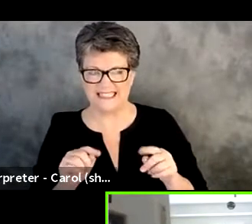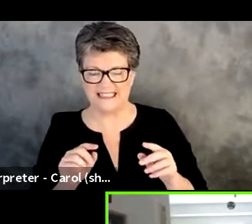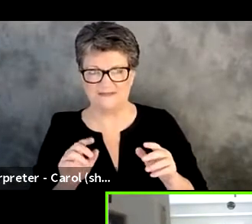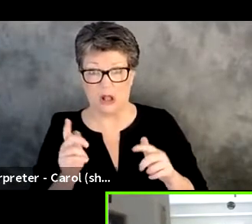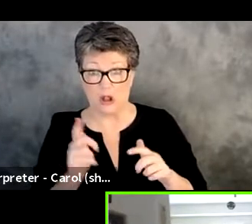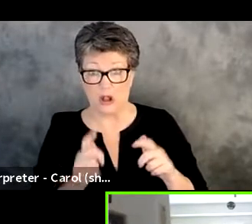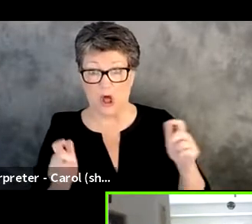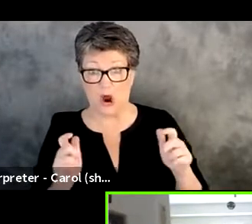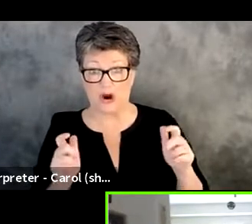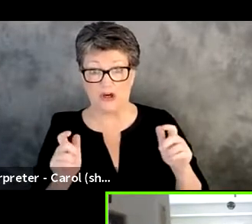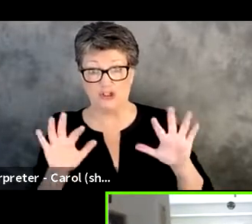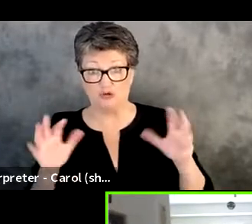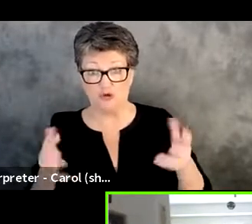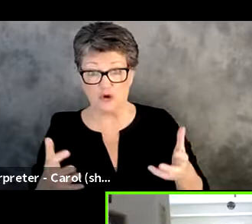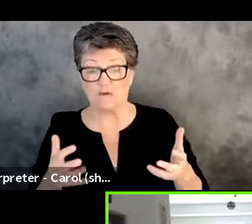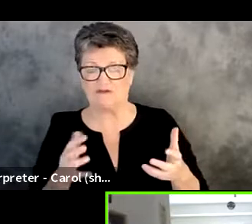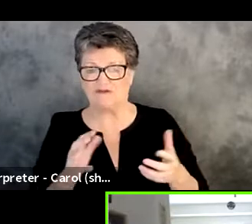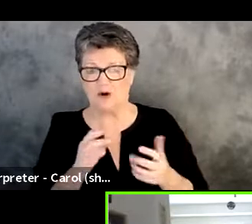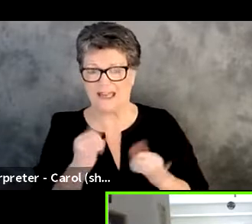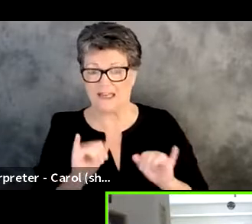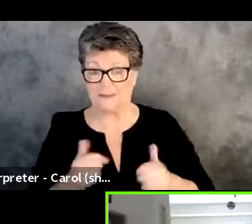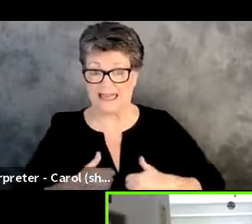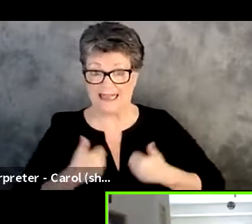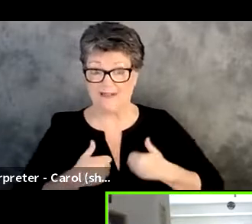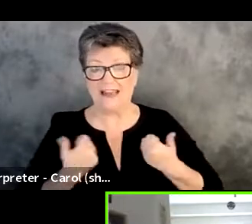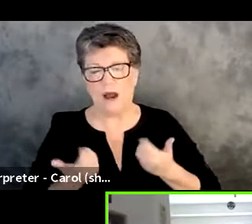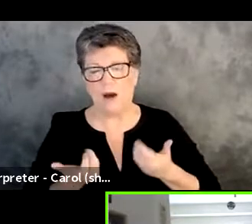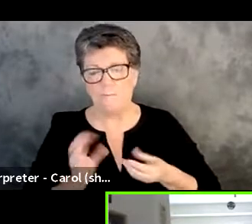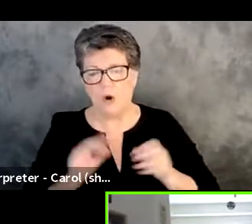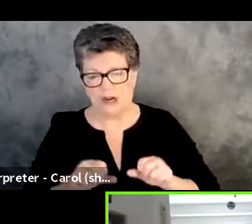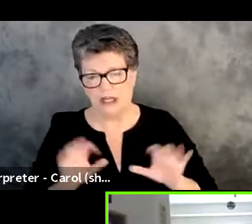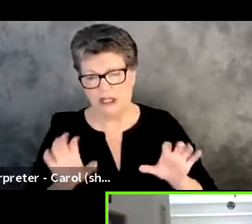done. I also feel that the centers